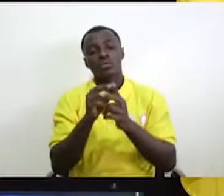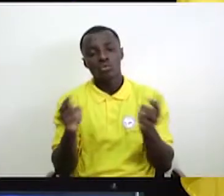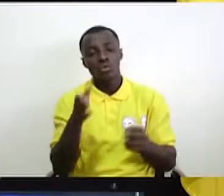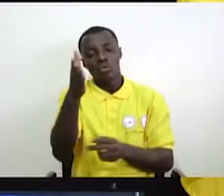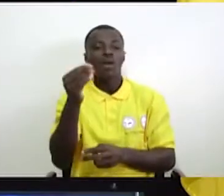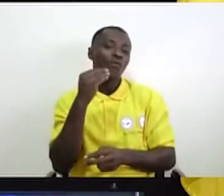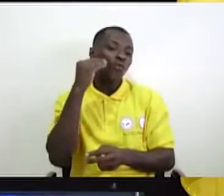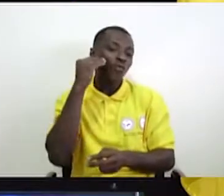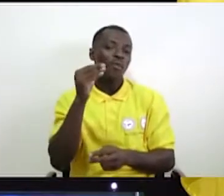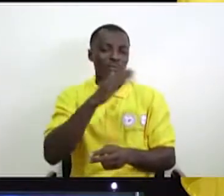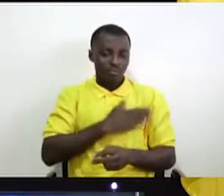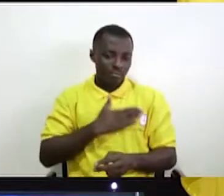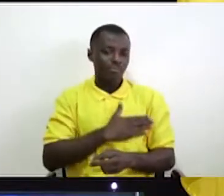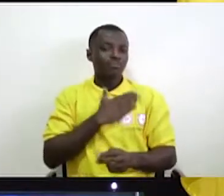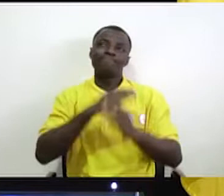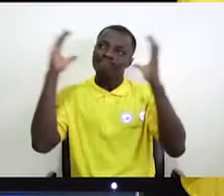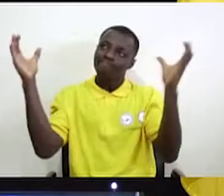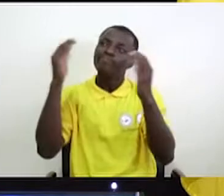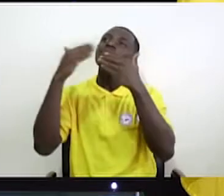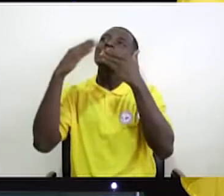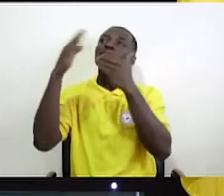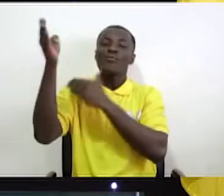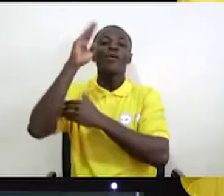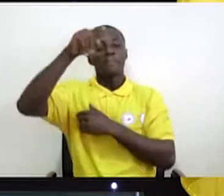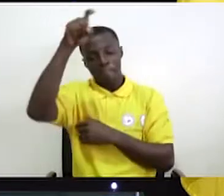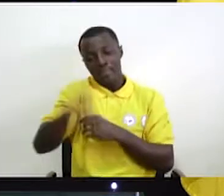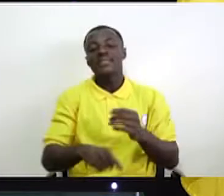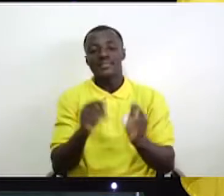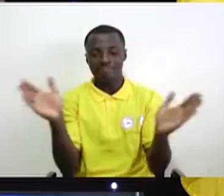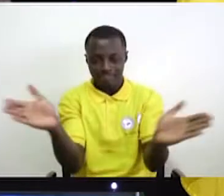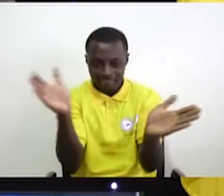thanks and celebrate him anyway, anyhow.